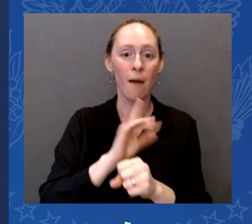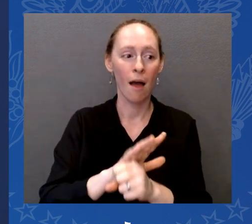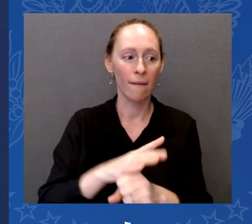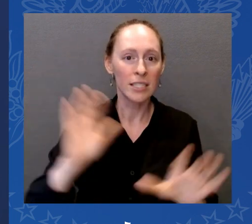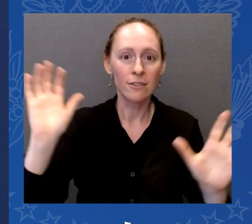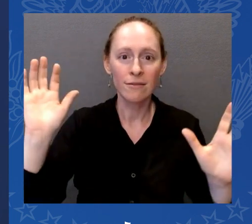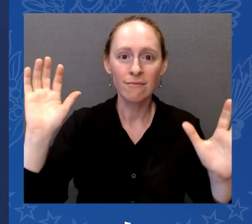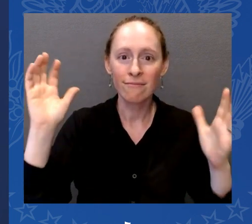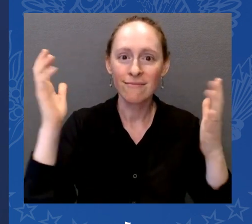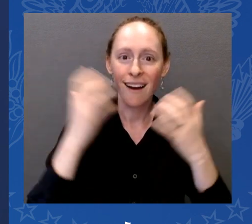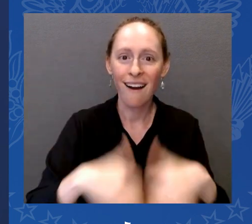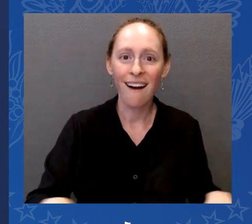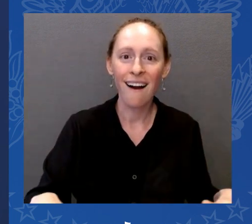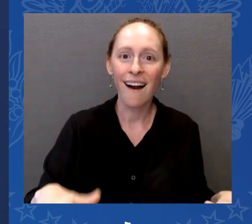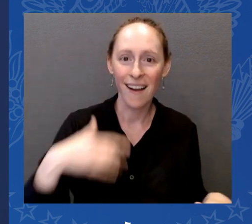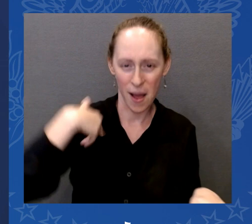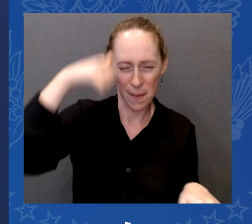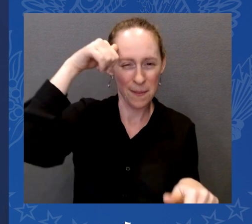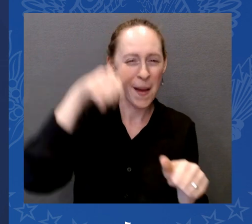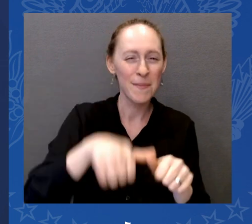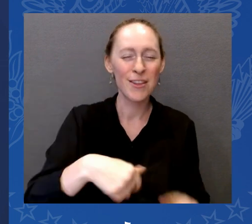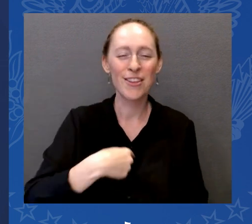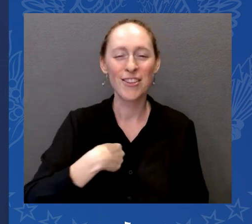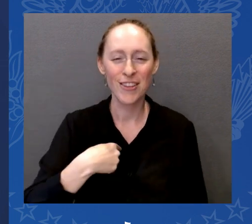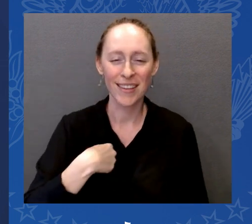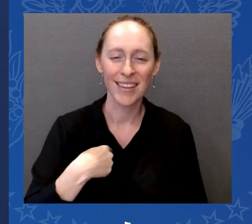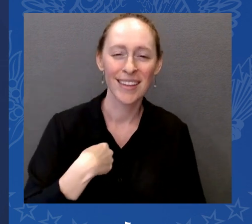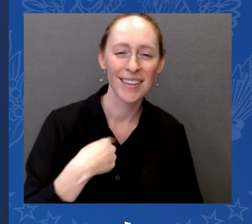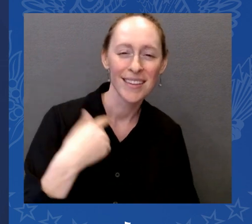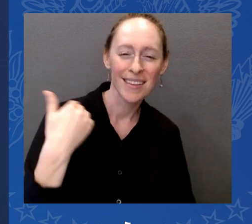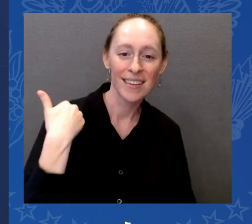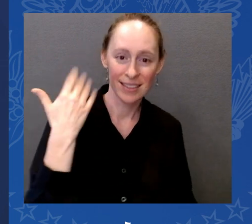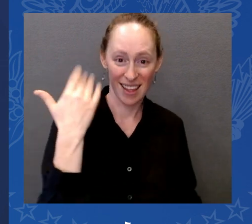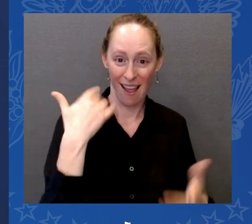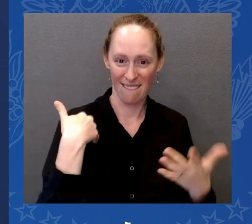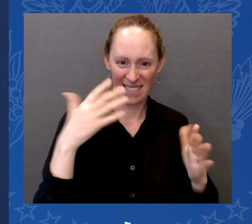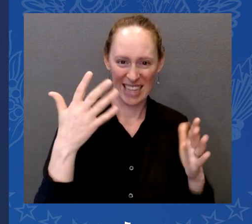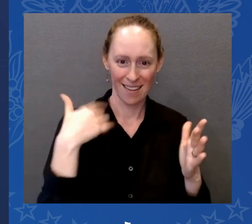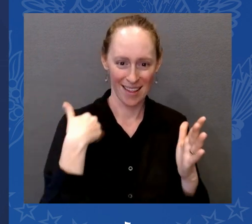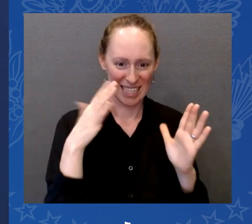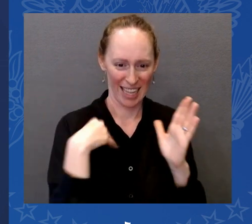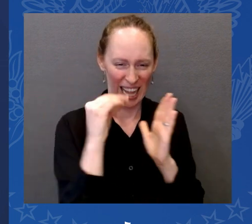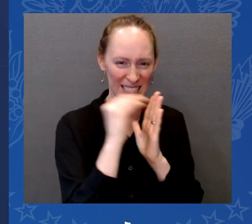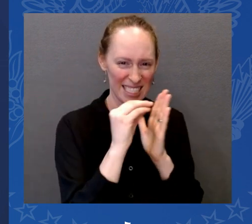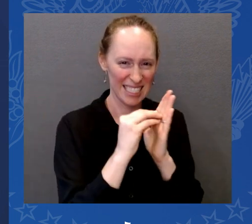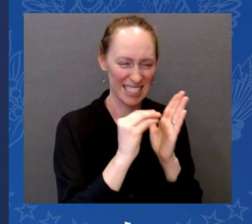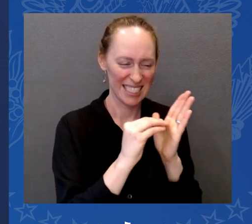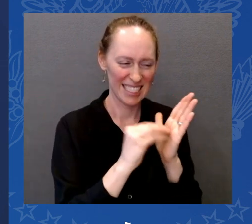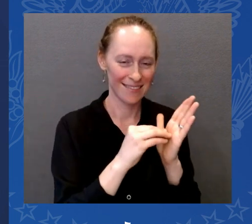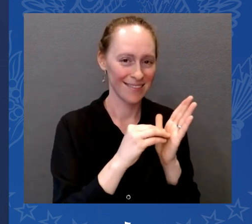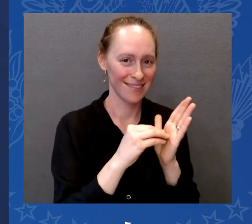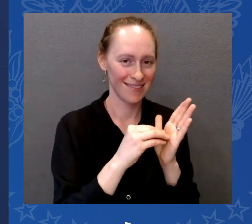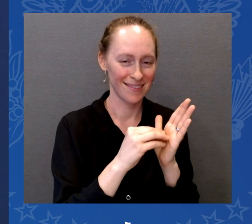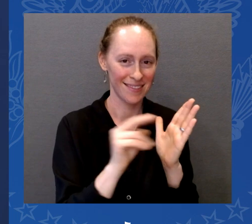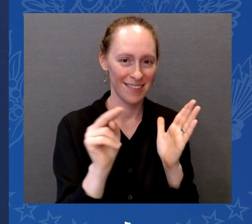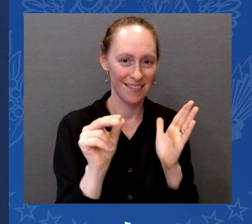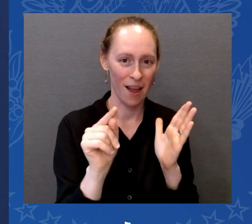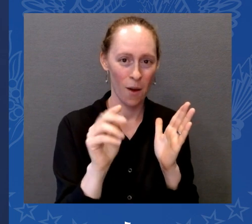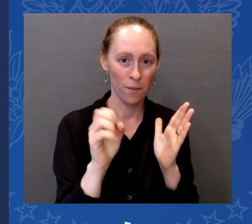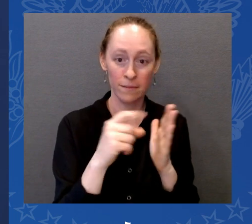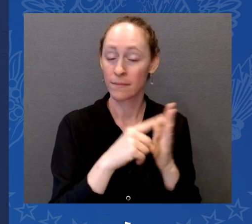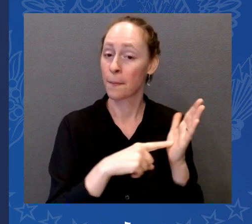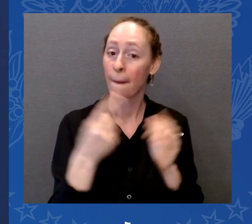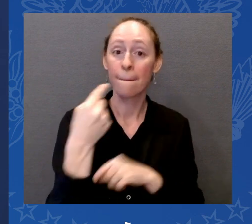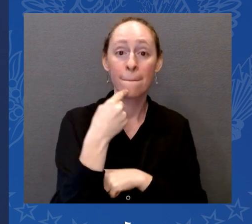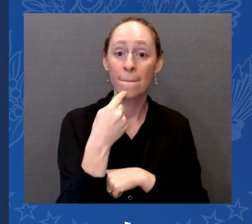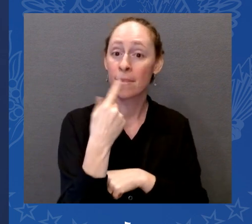on this paper here, so let me go ahead and read those. He promised to reach across the aisle. He promised to invest